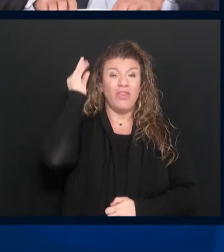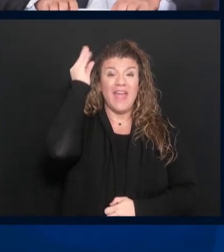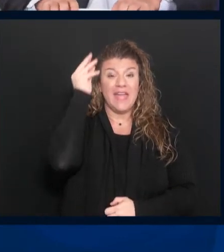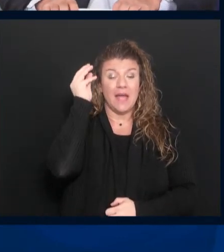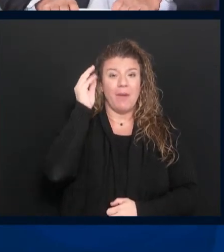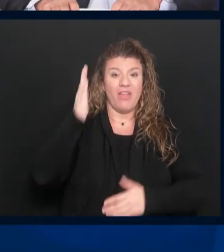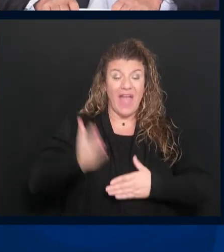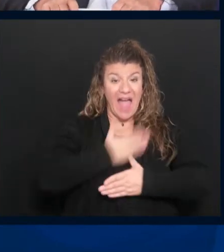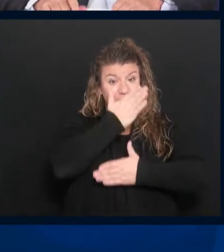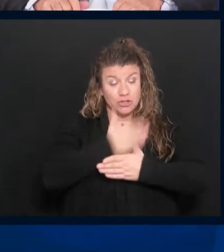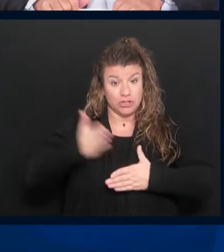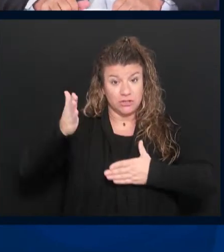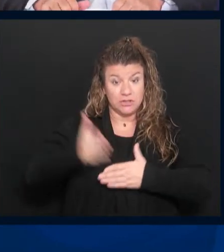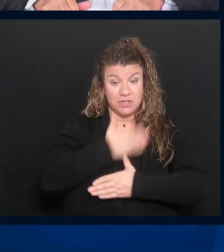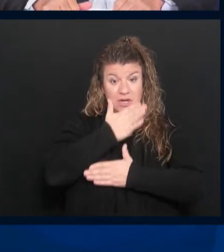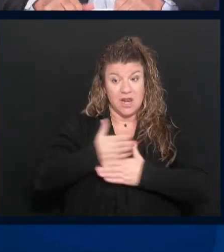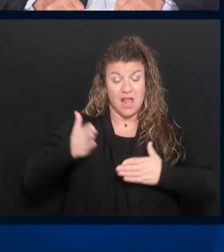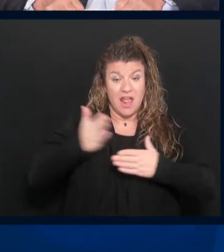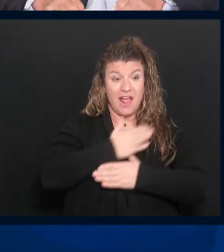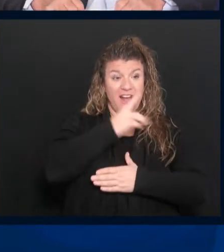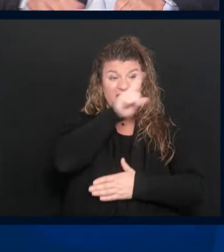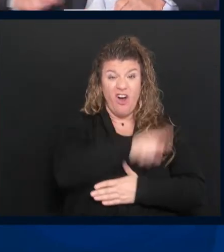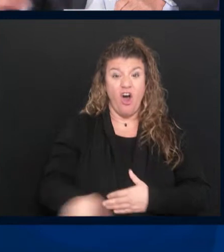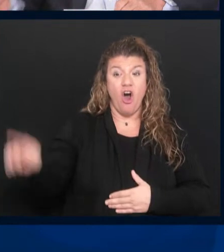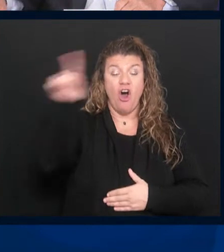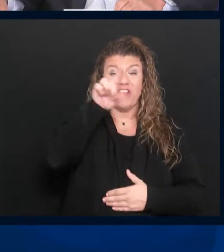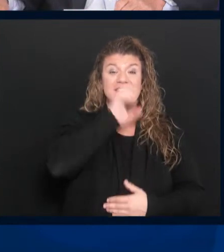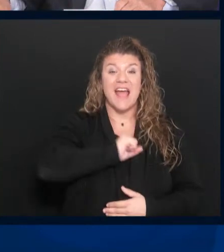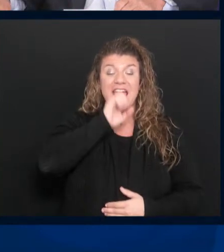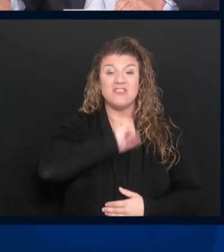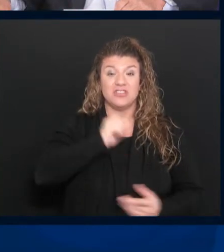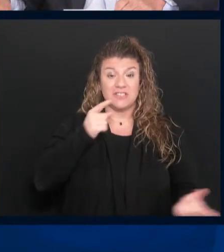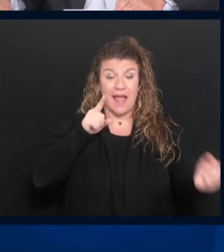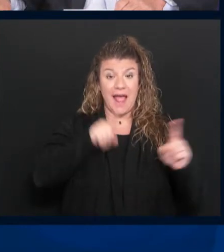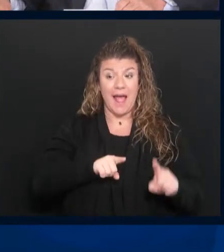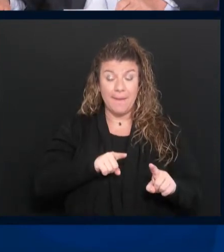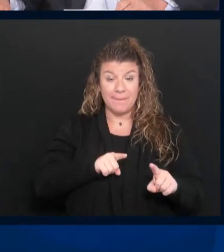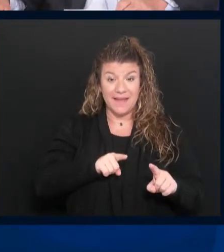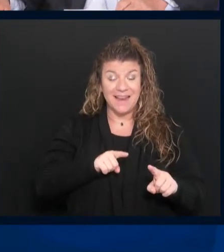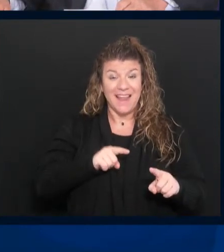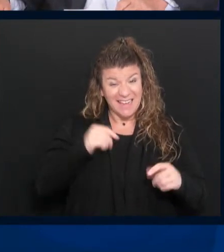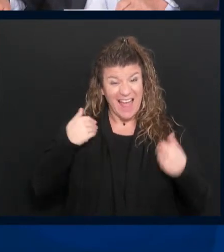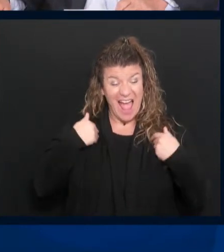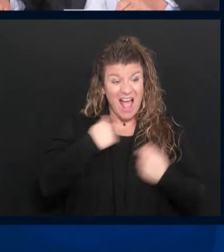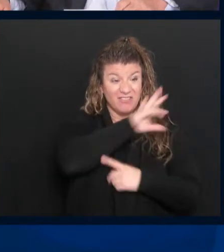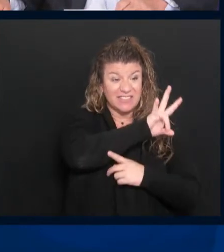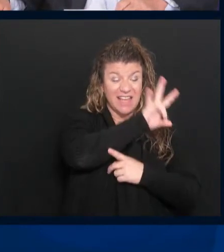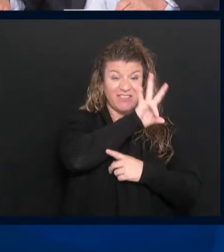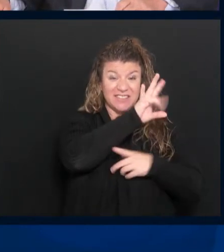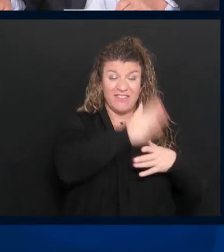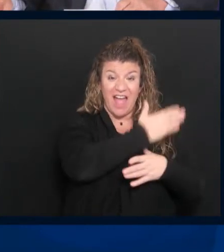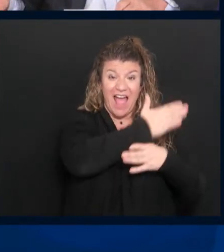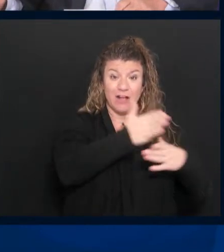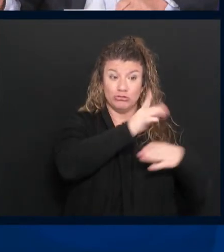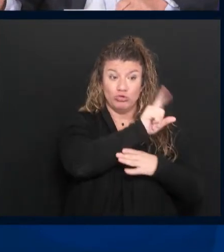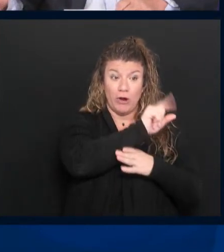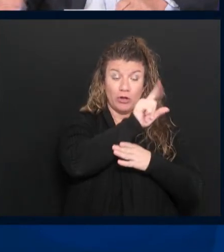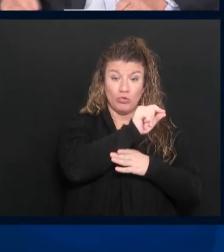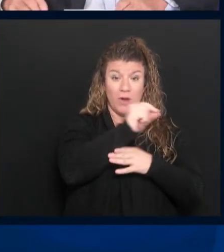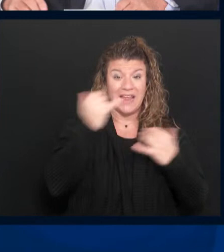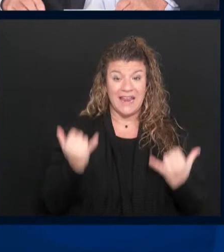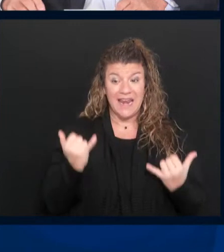the average of all these ages to come from 77 as an average in 2020 down